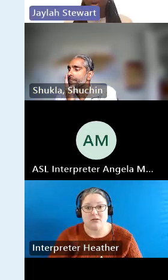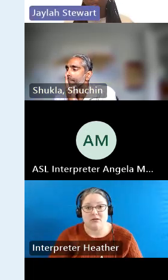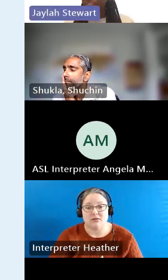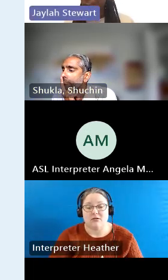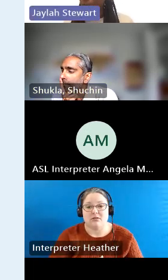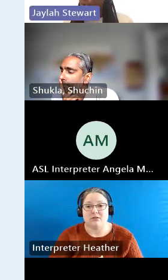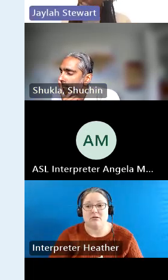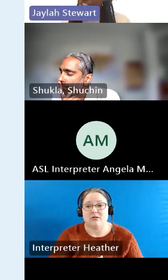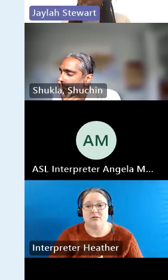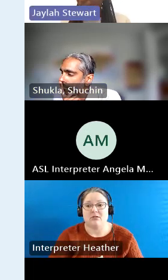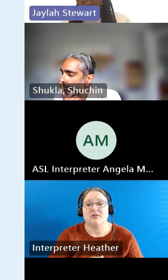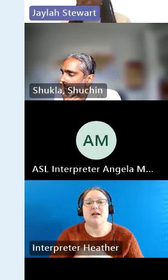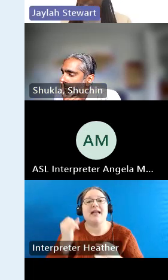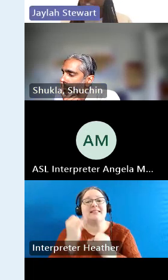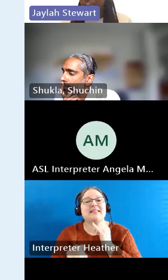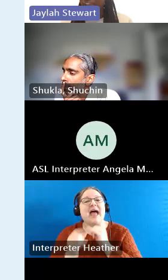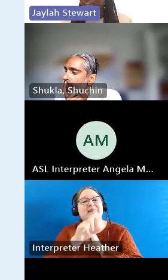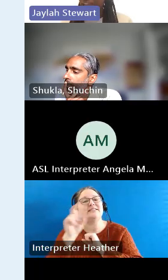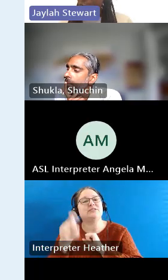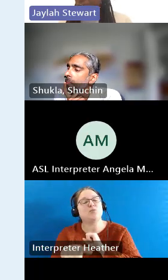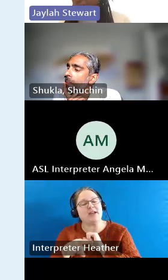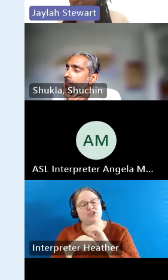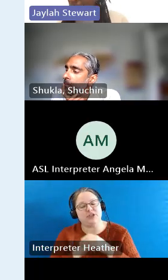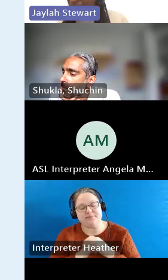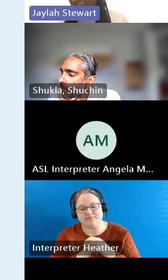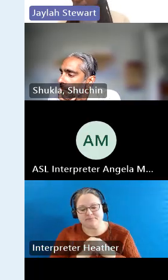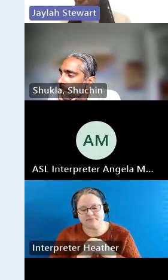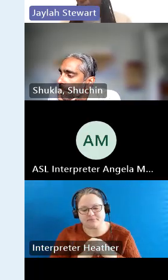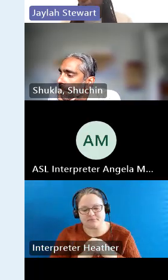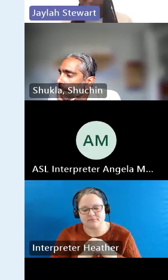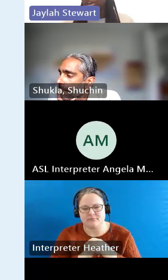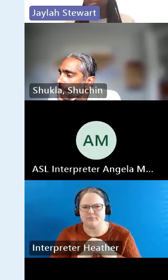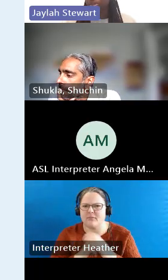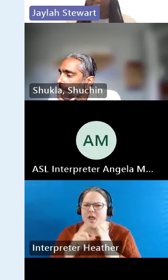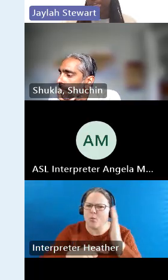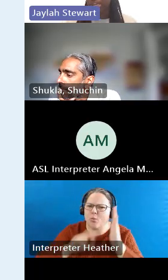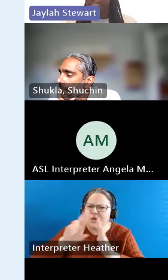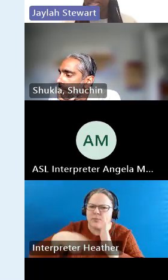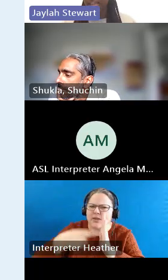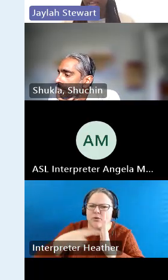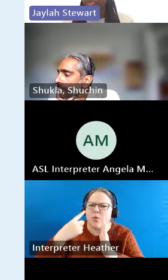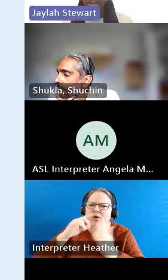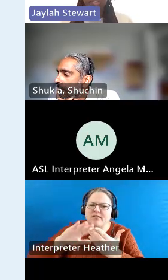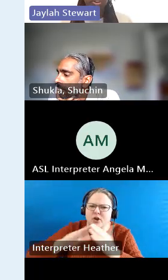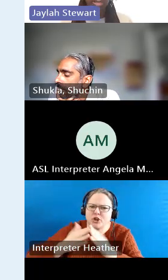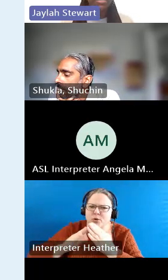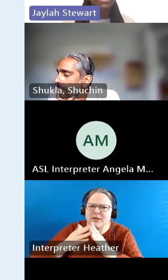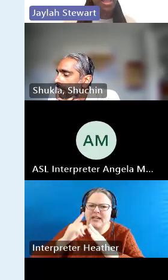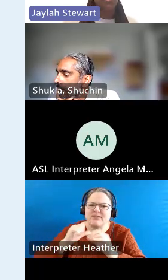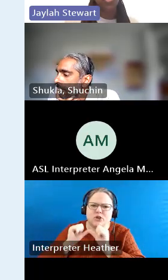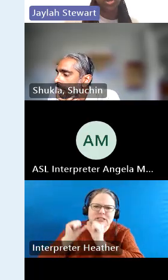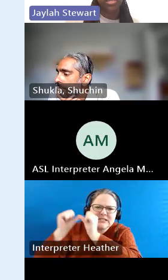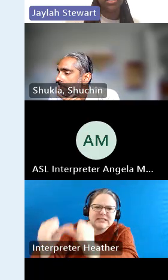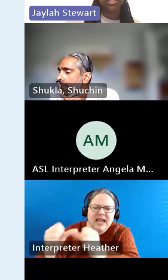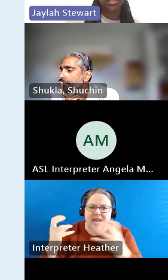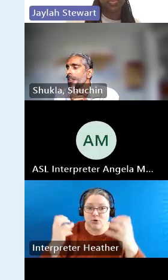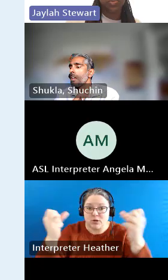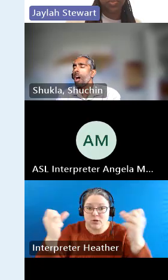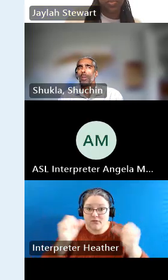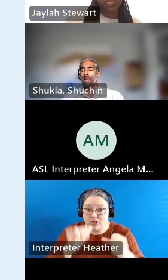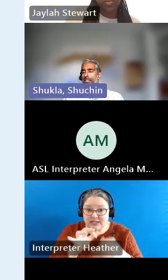Perfect. And then one final question we have in the chat. What about the role of community in sustained recovery? Is that